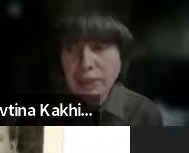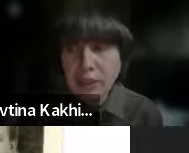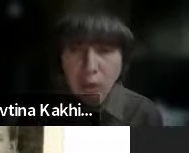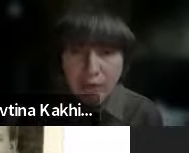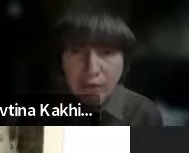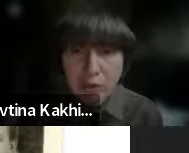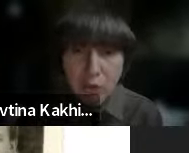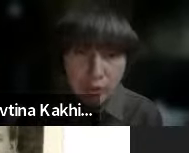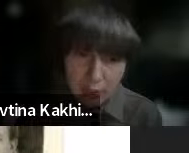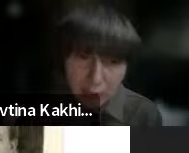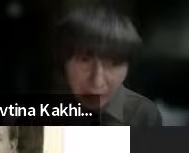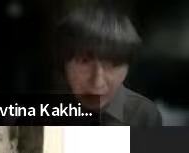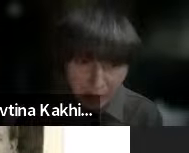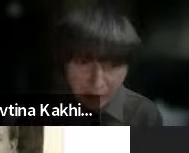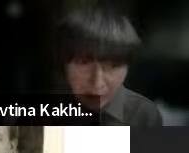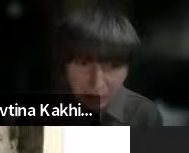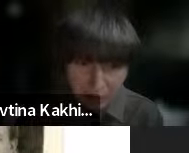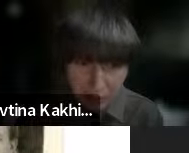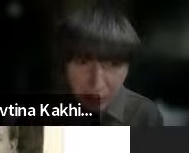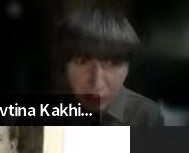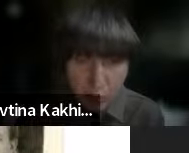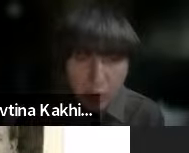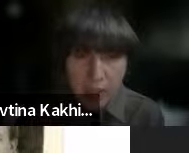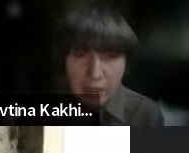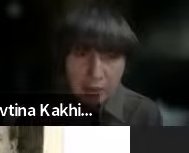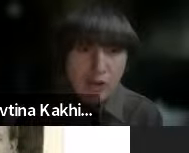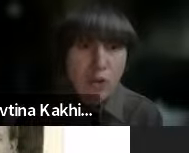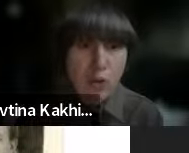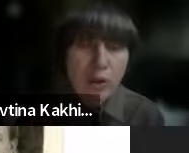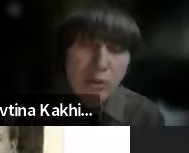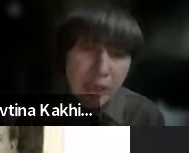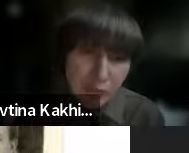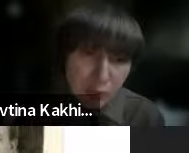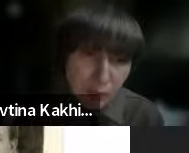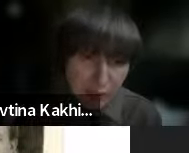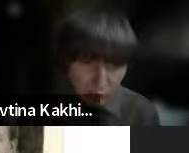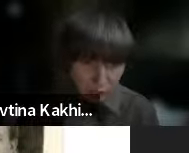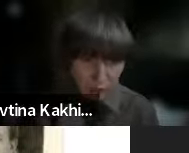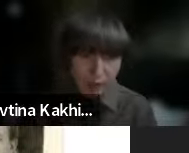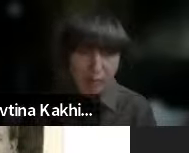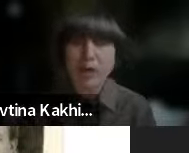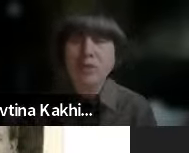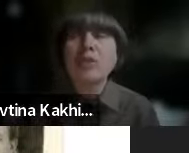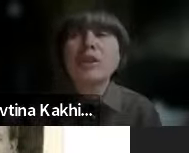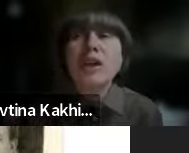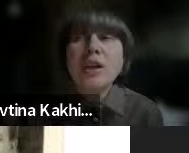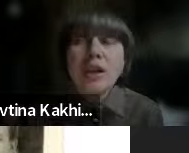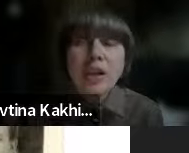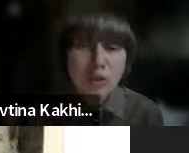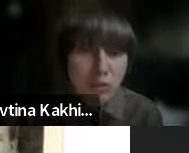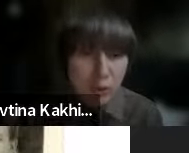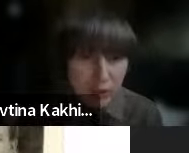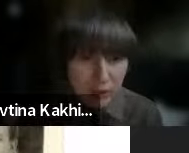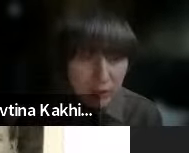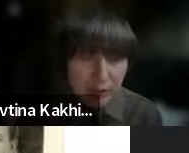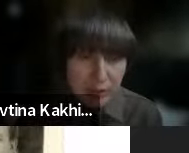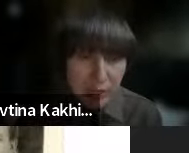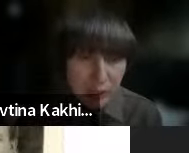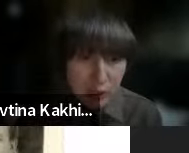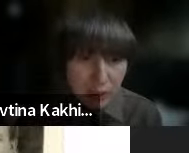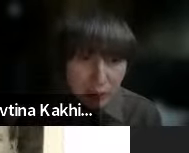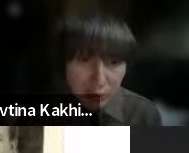something. They ran to Donbas, where the story began for me to talk about. And you,